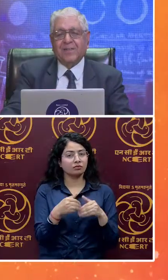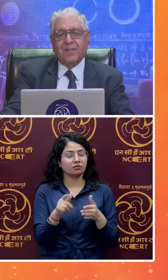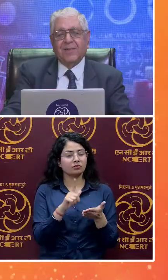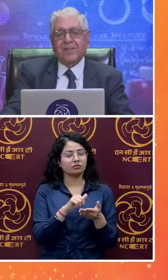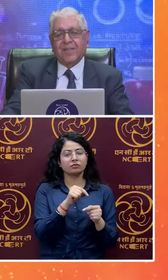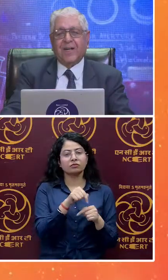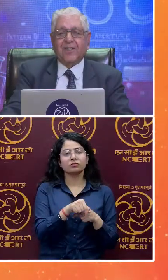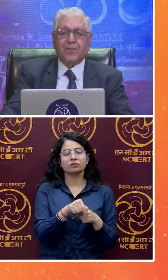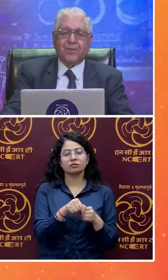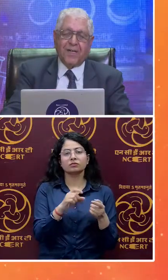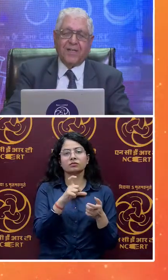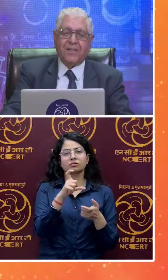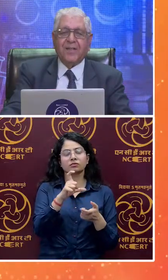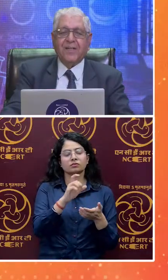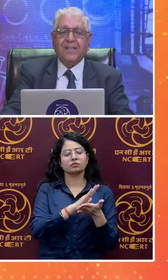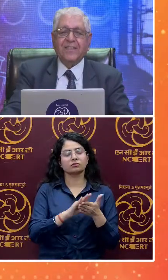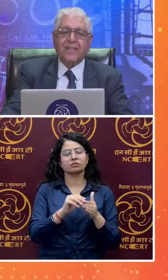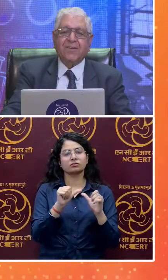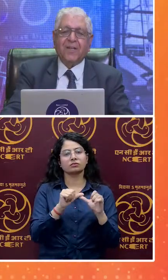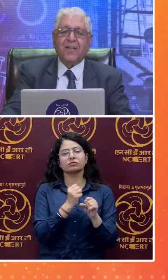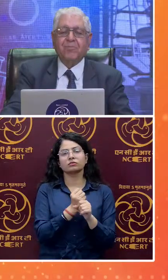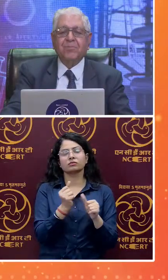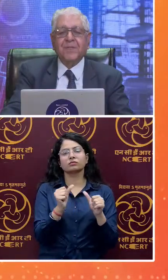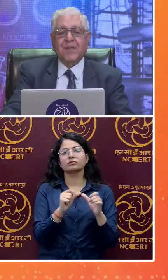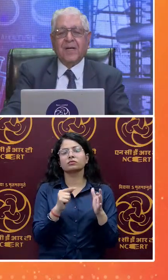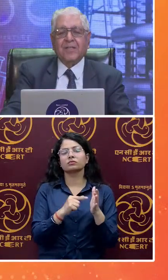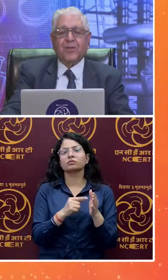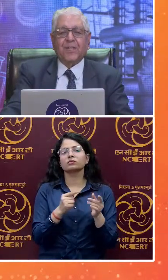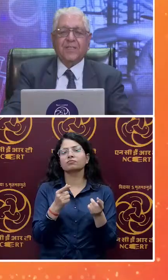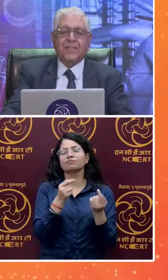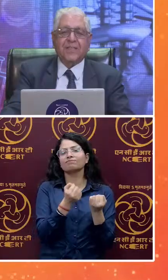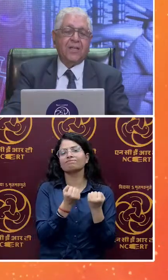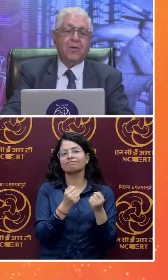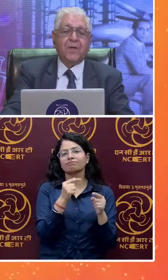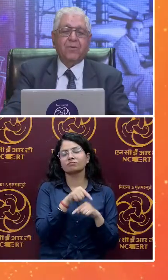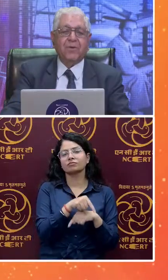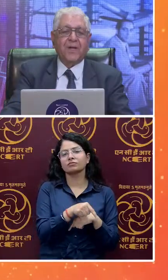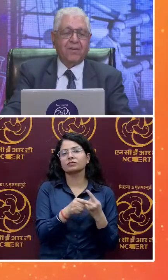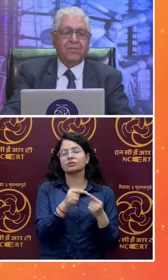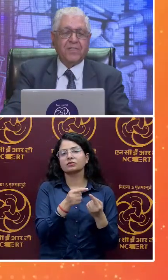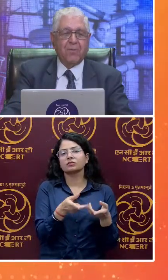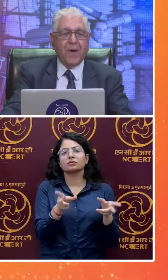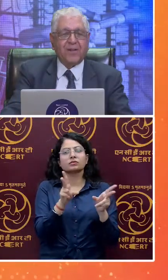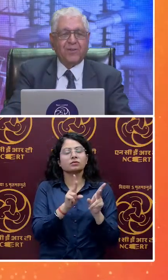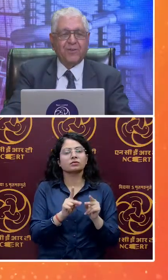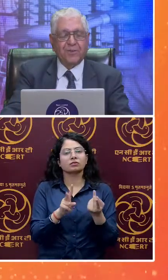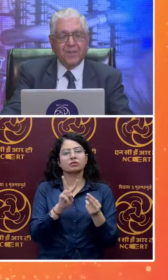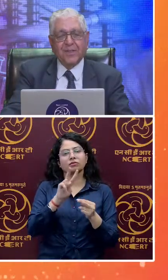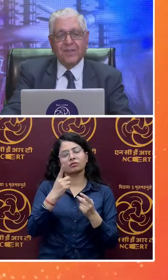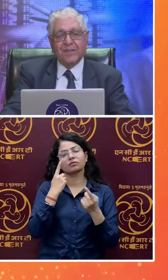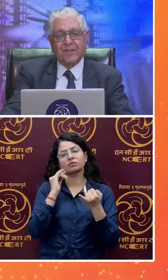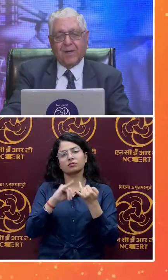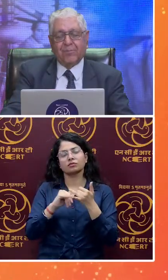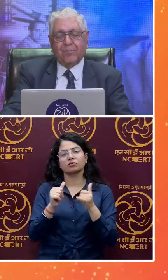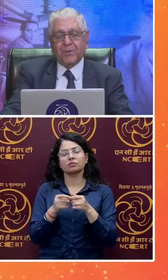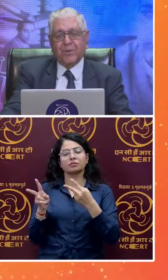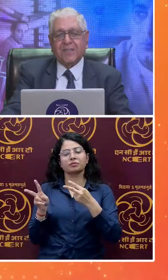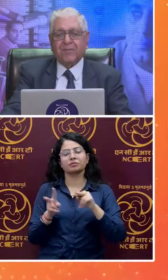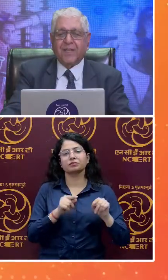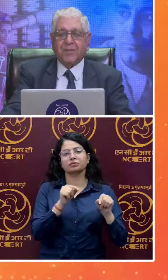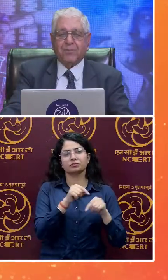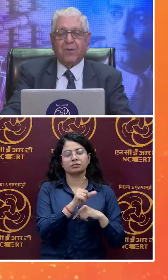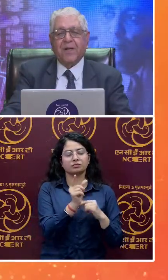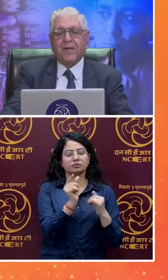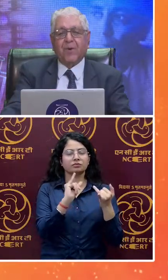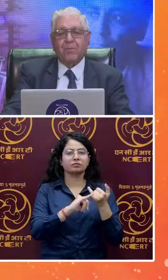and Chicago had difficulties in giving him assurances that he will be able to get a visa back to come to US